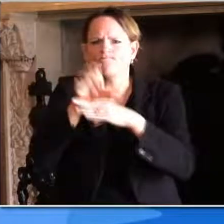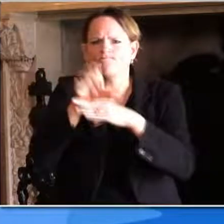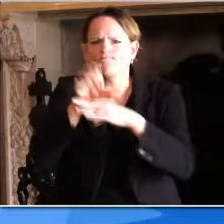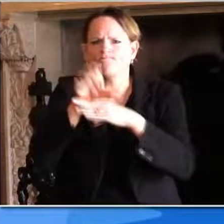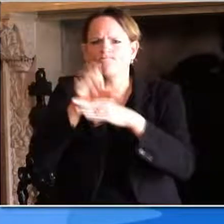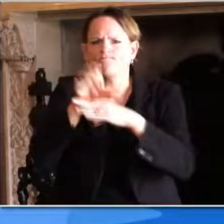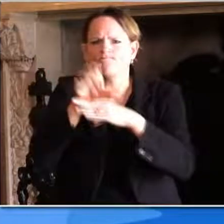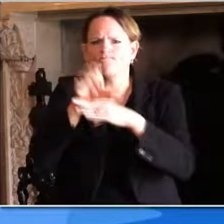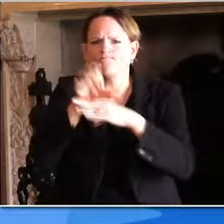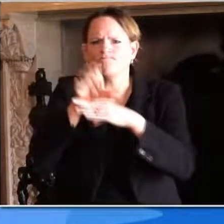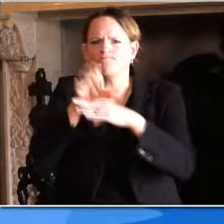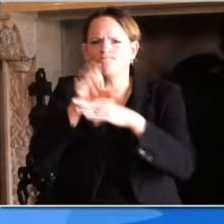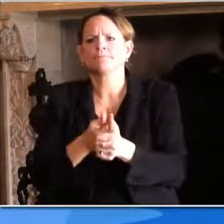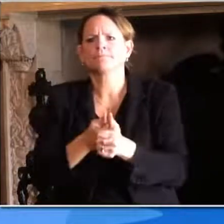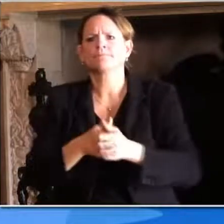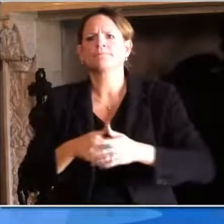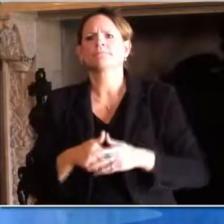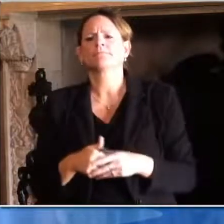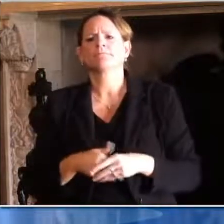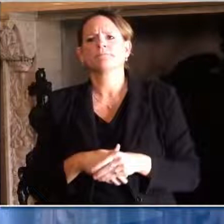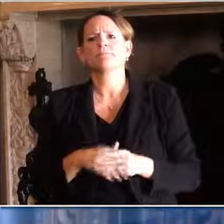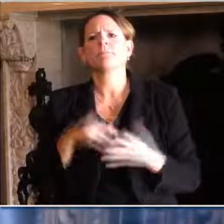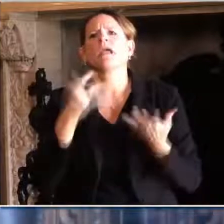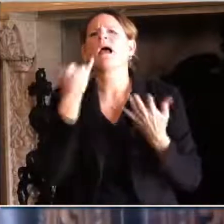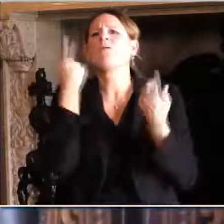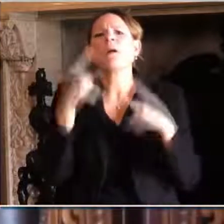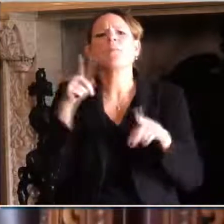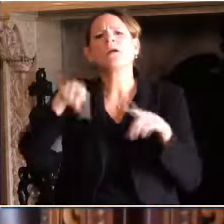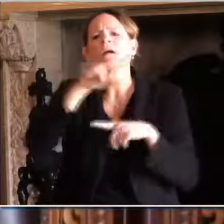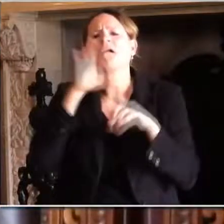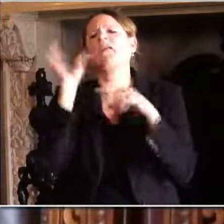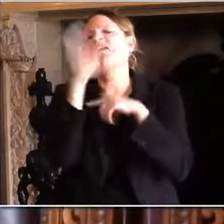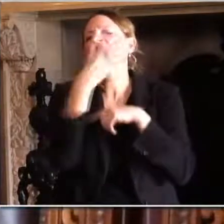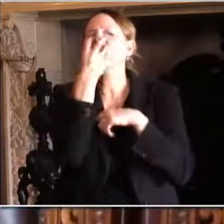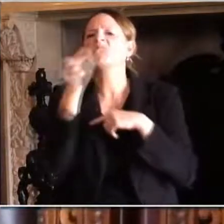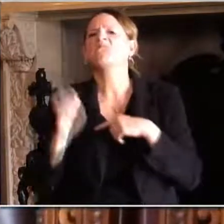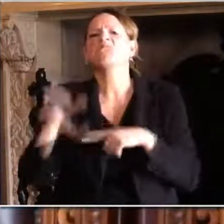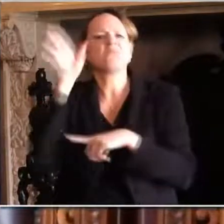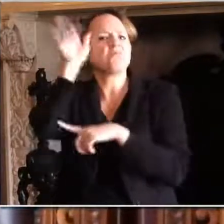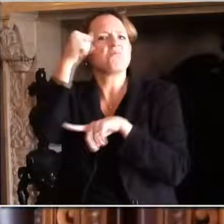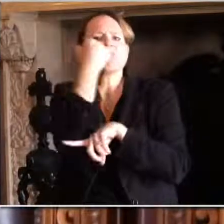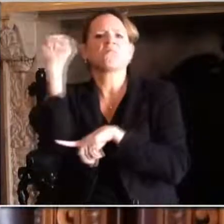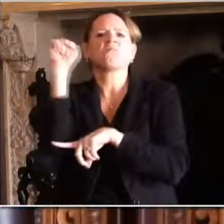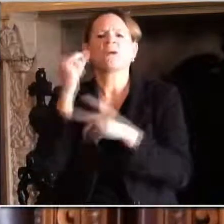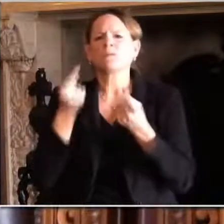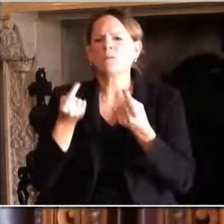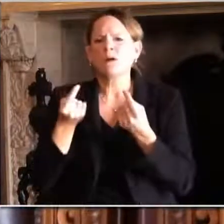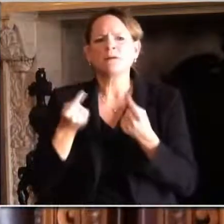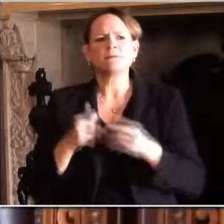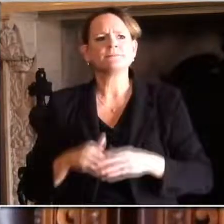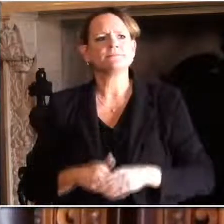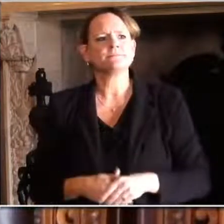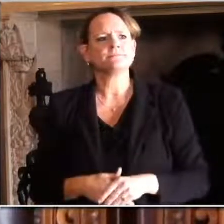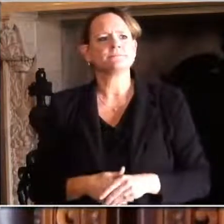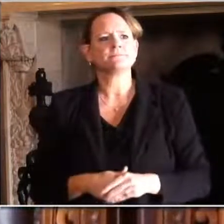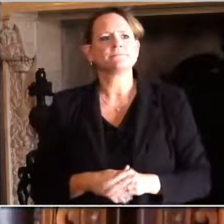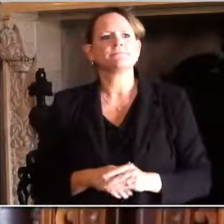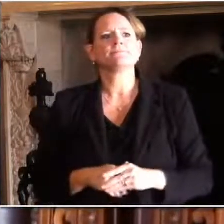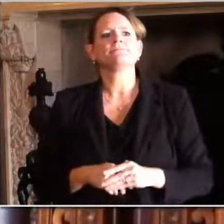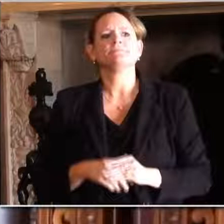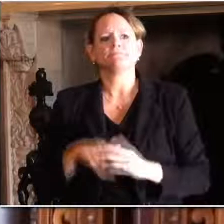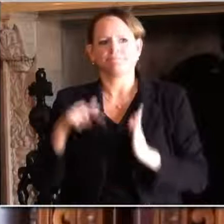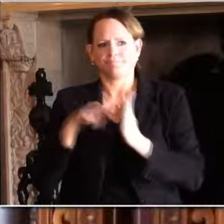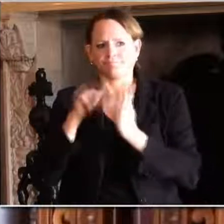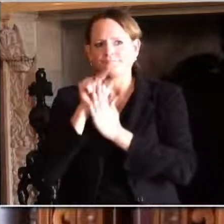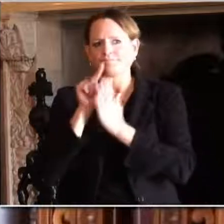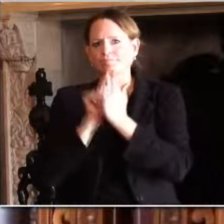case? Sure. So again, this is Ryan Elsastuin. So under 323.28 of the